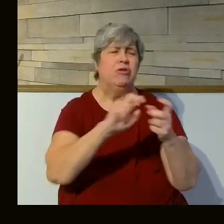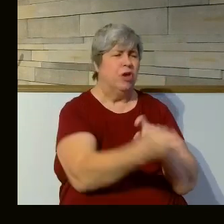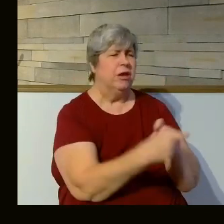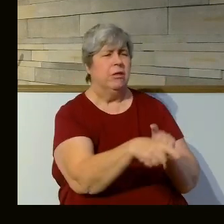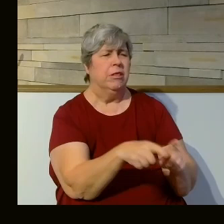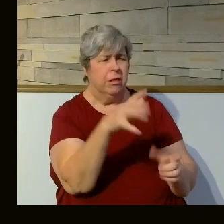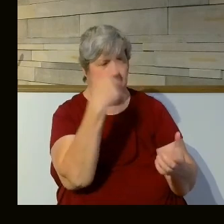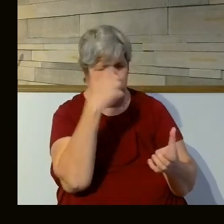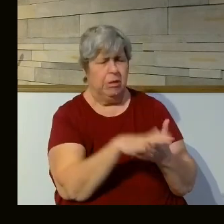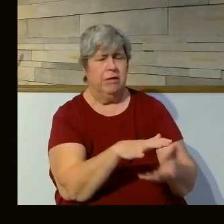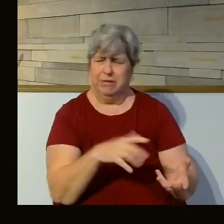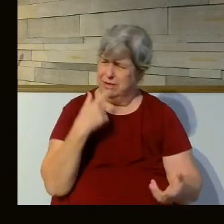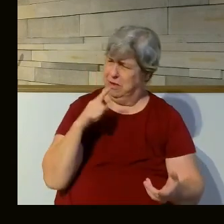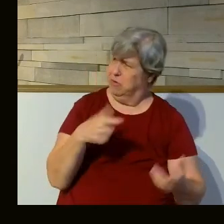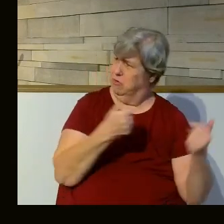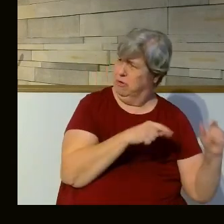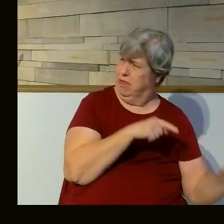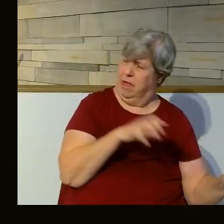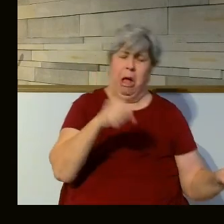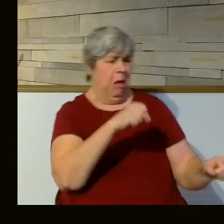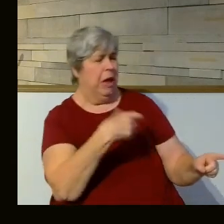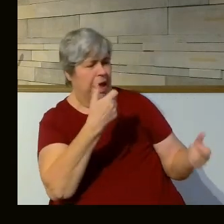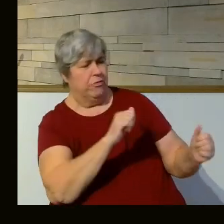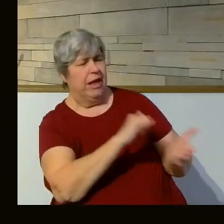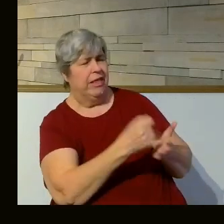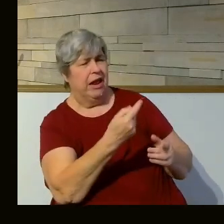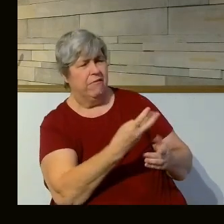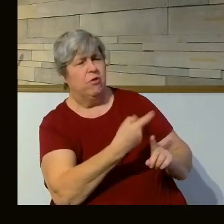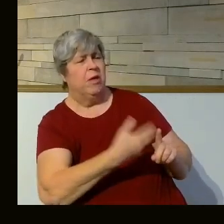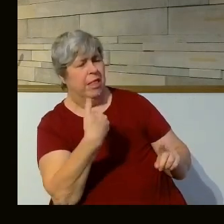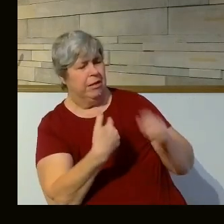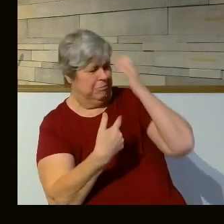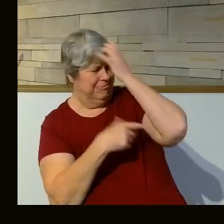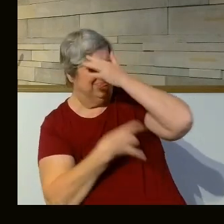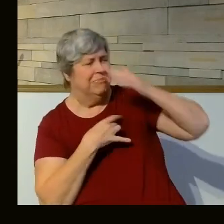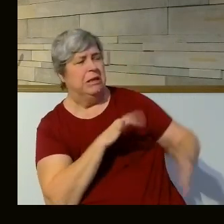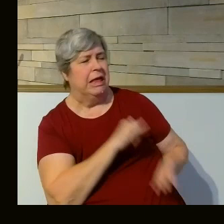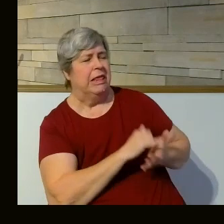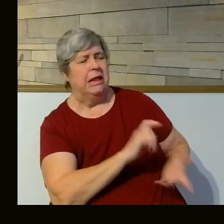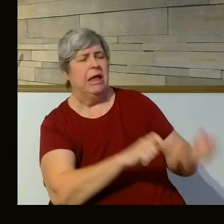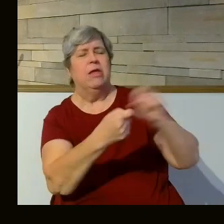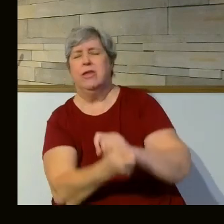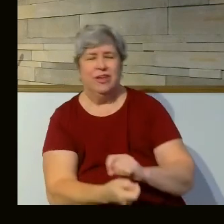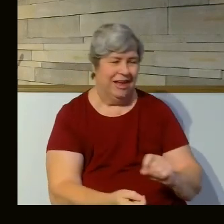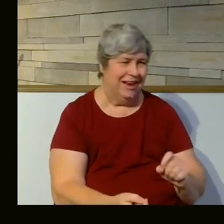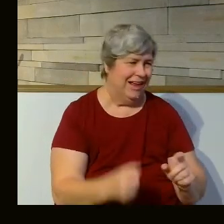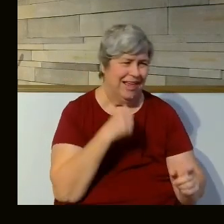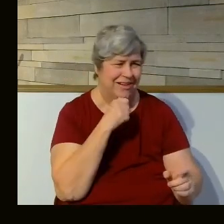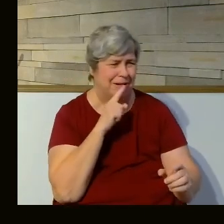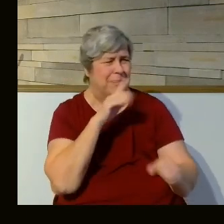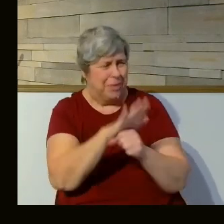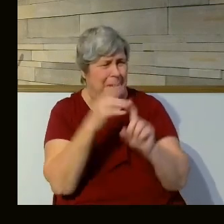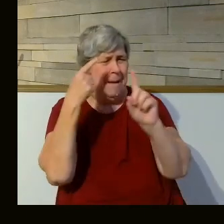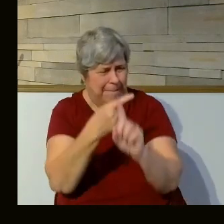to something else. And someone will say, have you tried this? Oh, yeah, I tried that for a few months last year. I didn't like it. I moved on to something else, all right? And